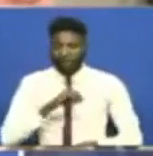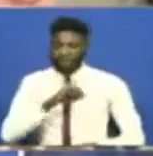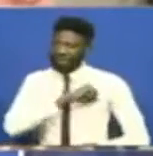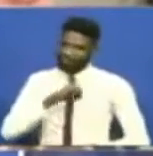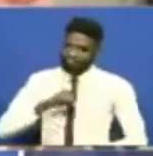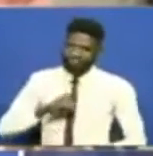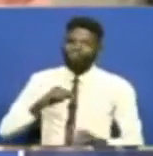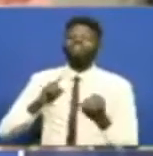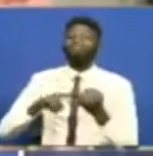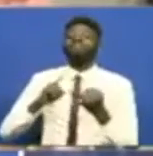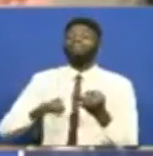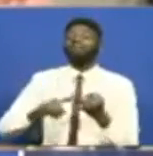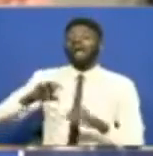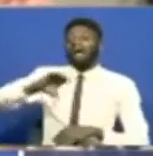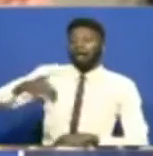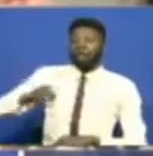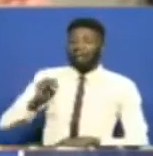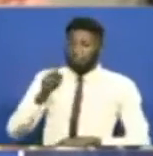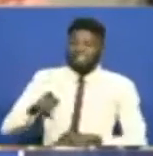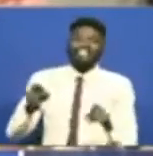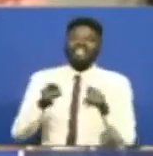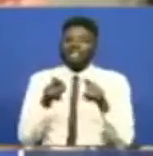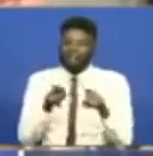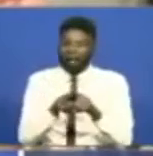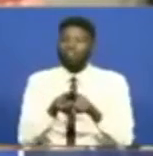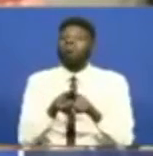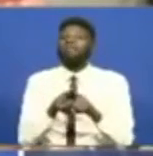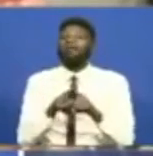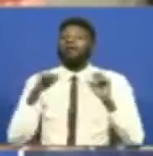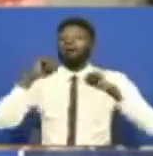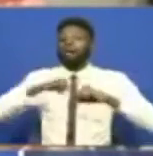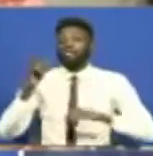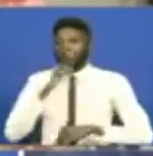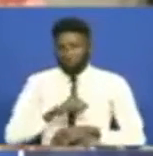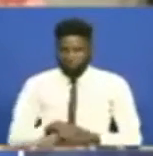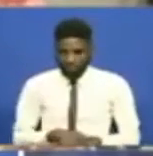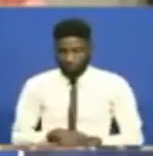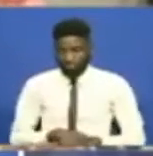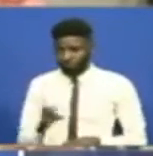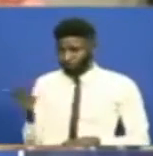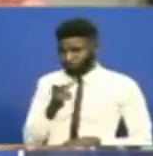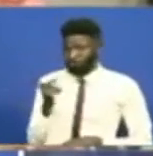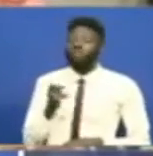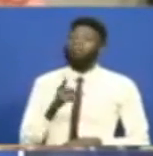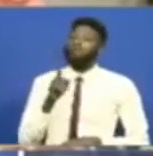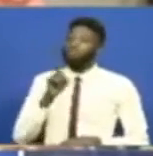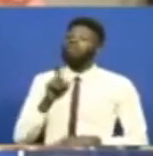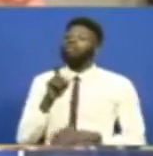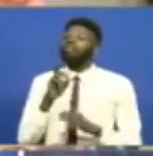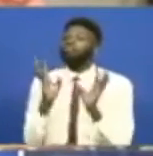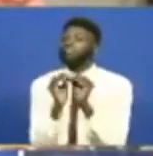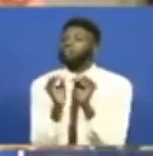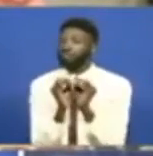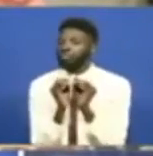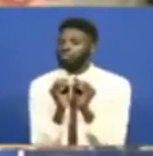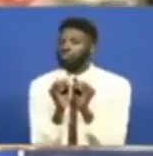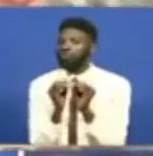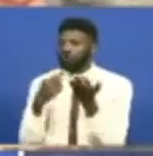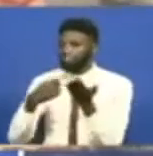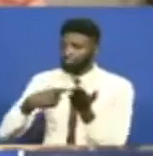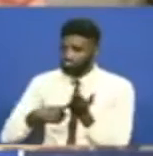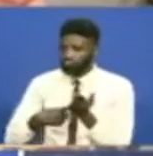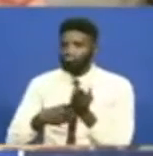but we also agreed that the only informative meetings is very few people meet. So they are going to